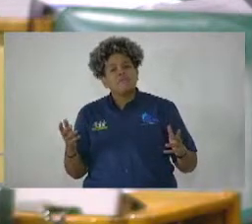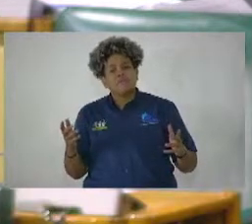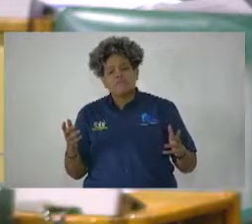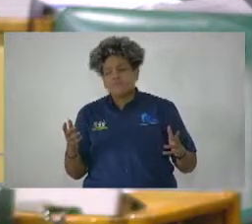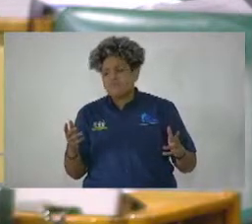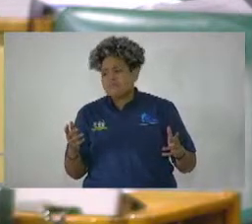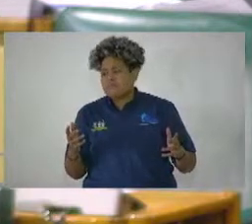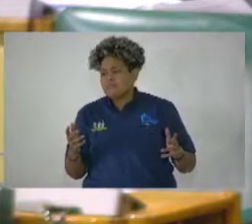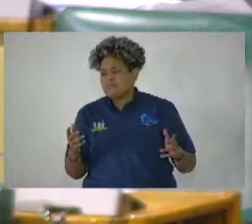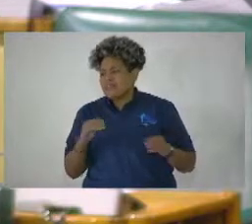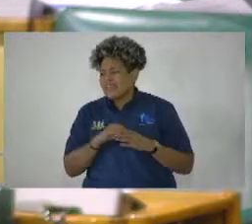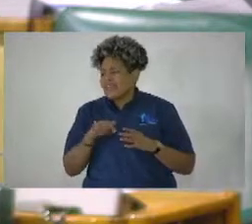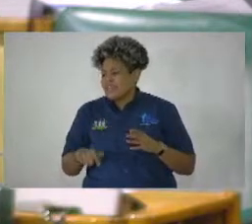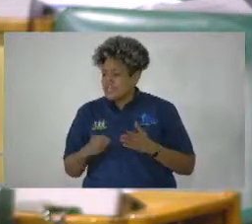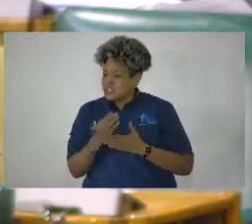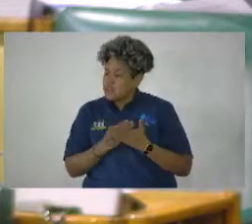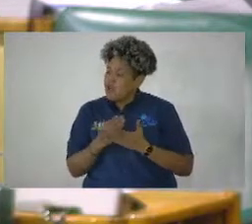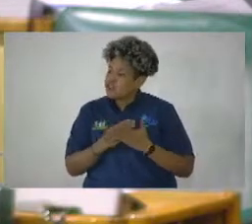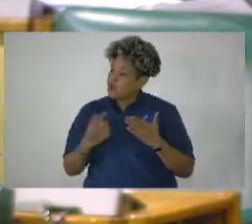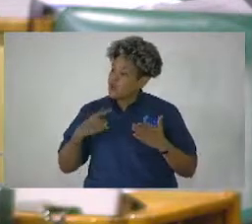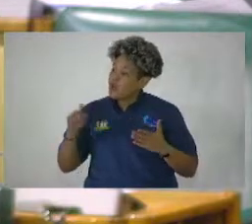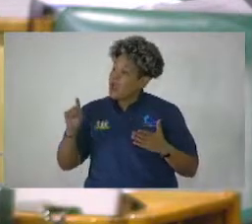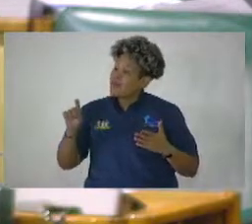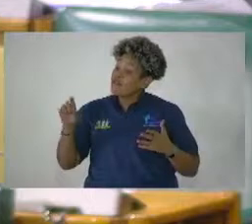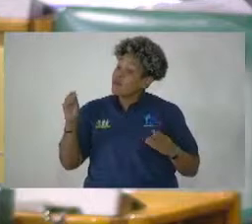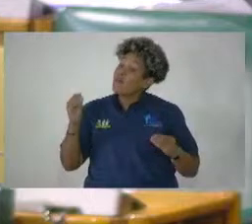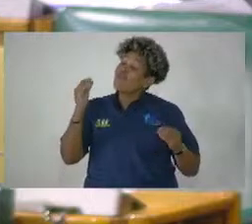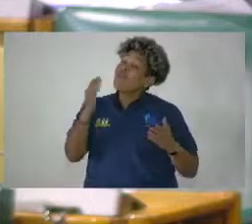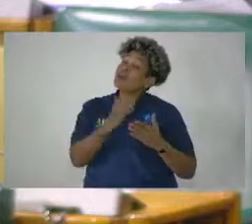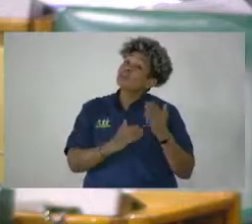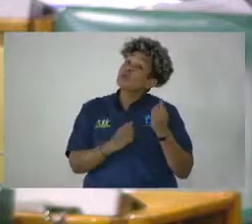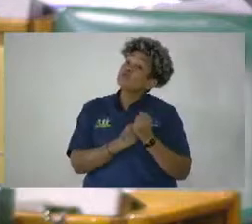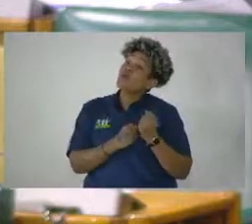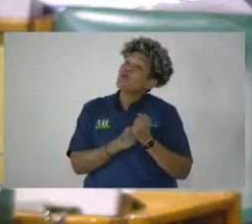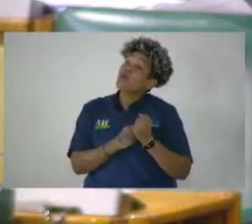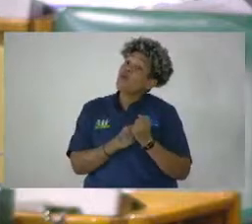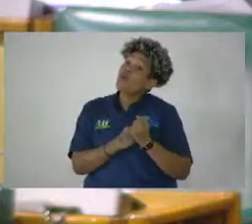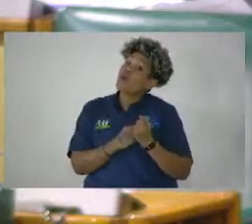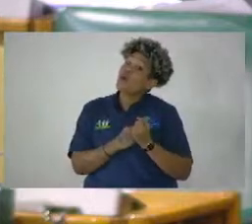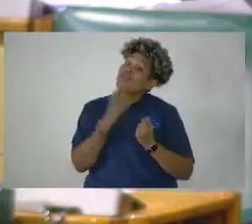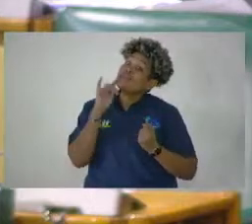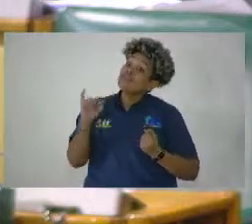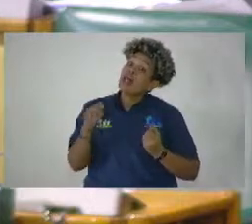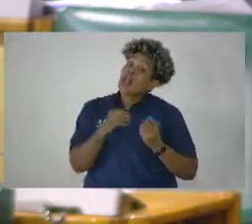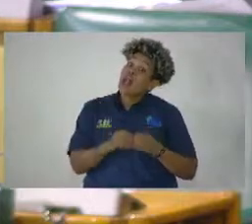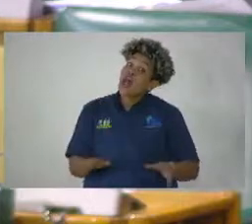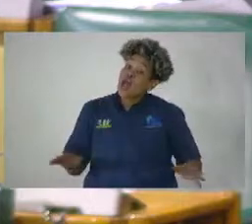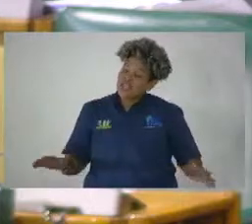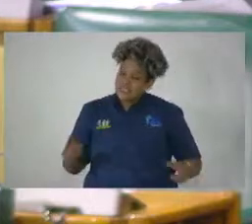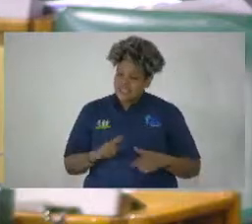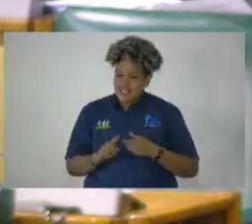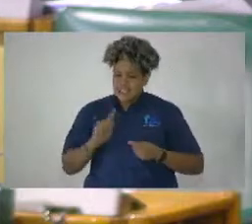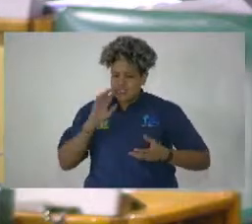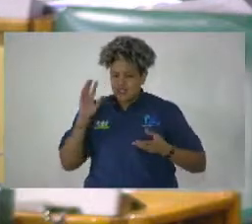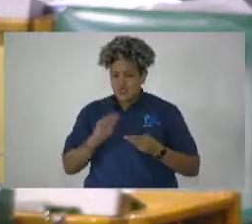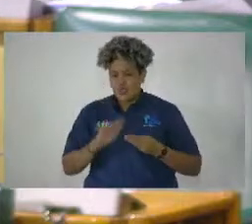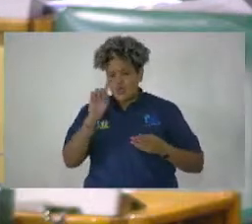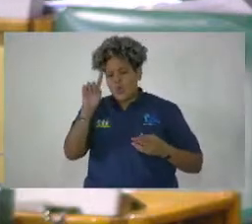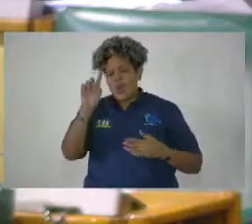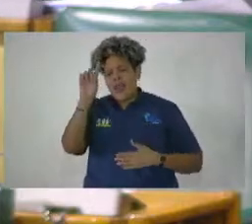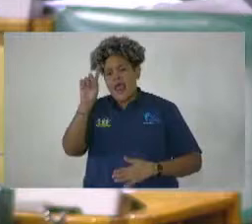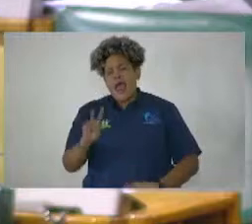And in this budget, we've had to provide some support for that. That totals